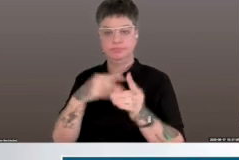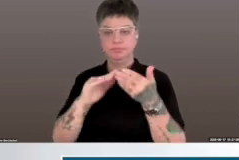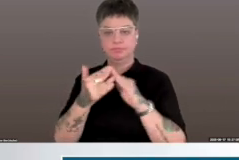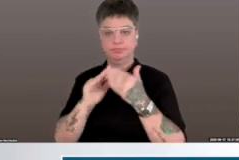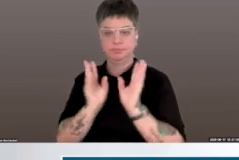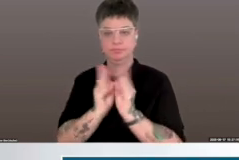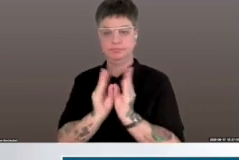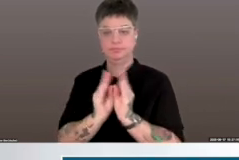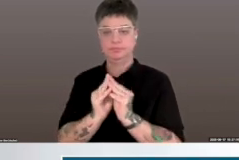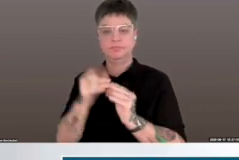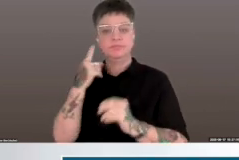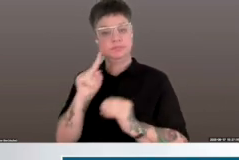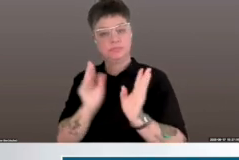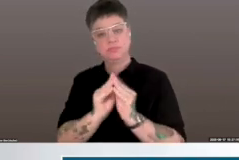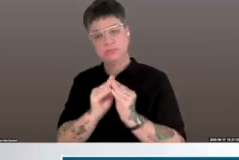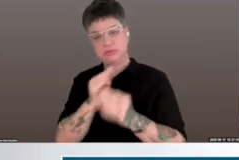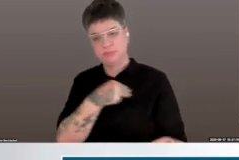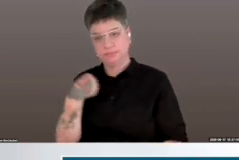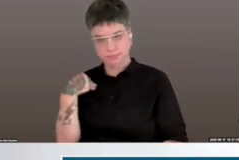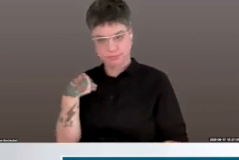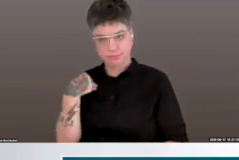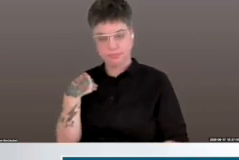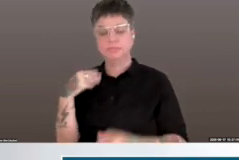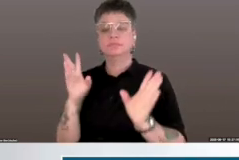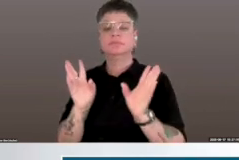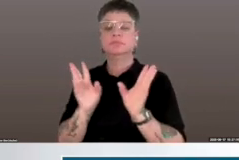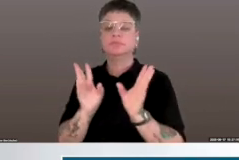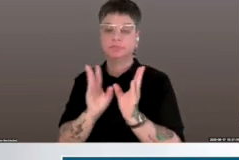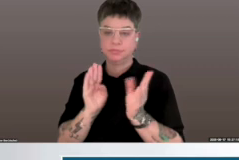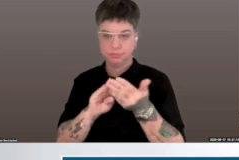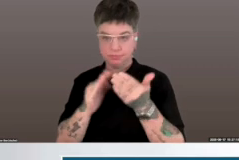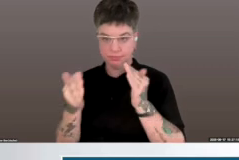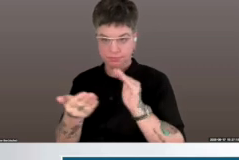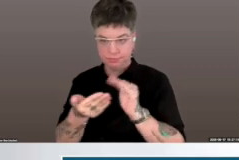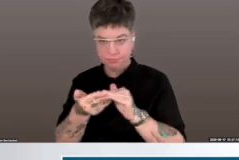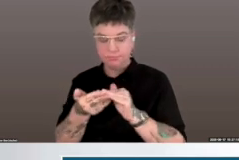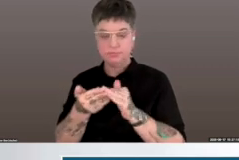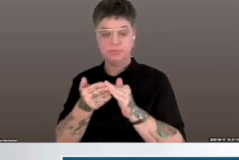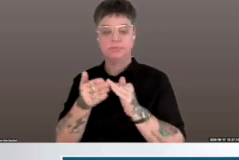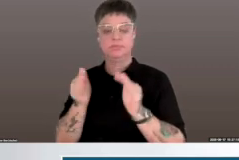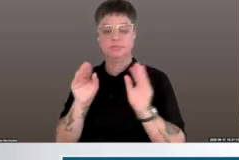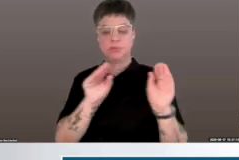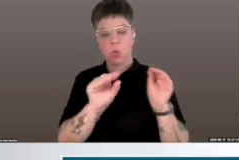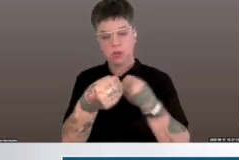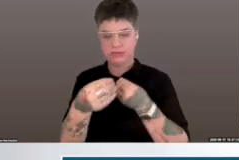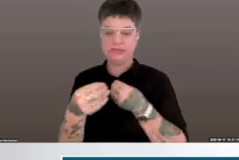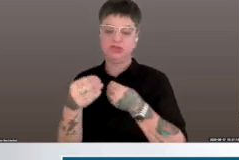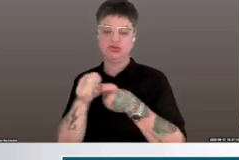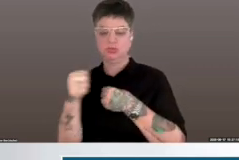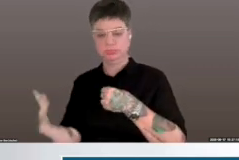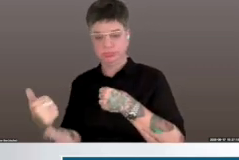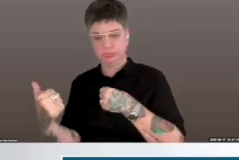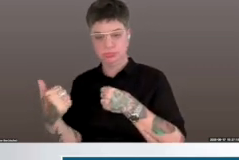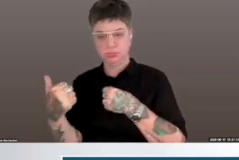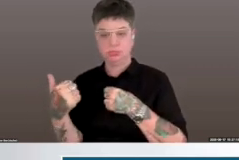meeting for community members, community-based organizations, and others. And